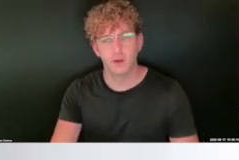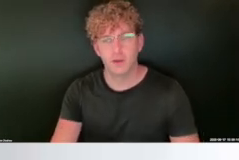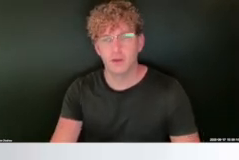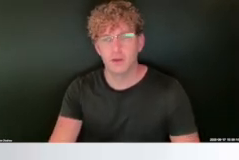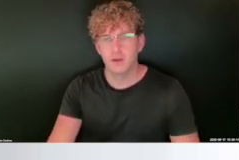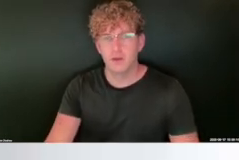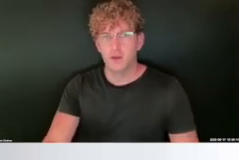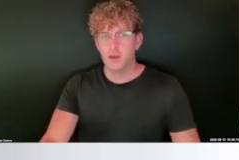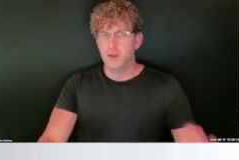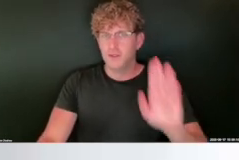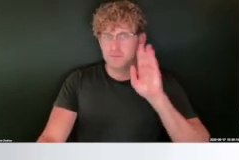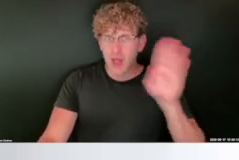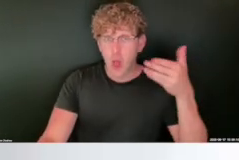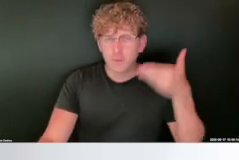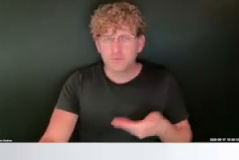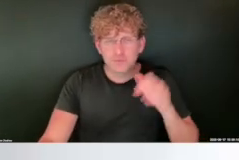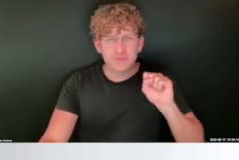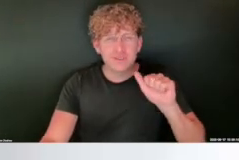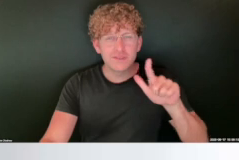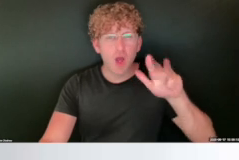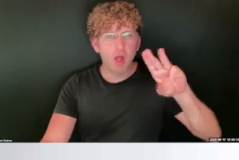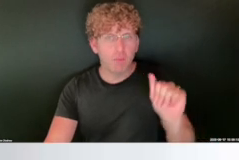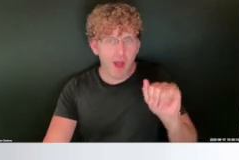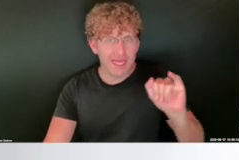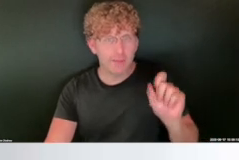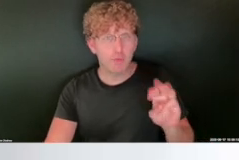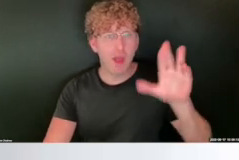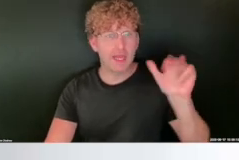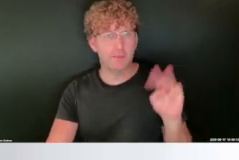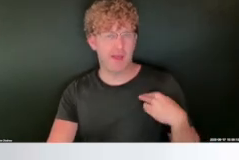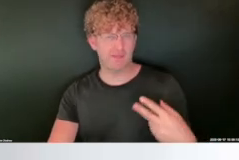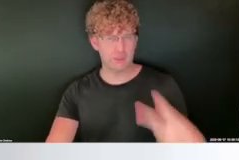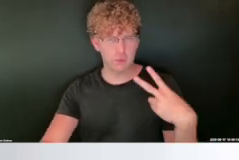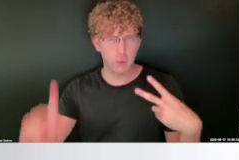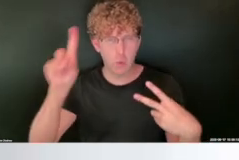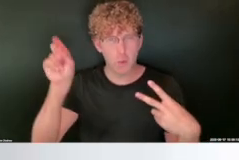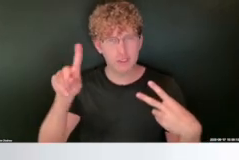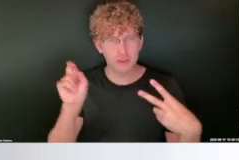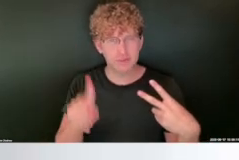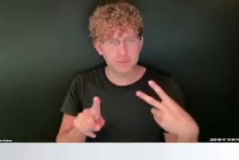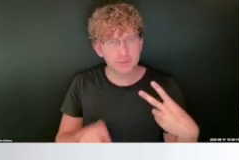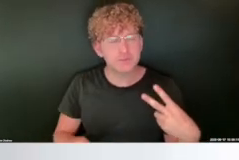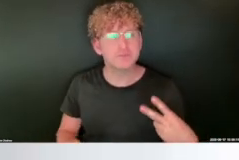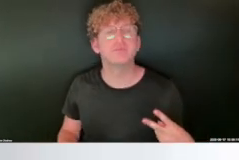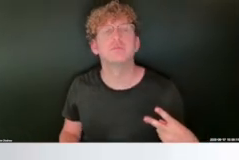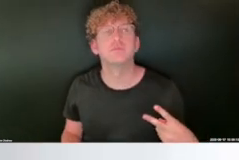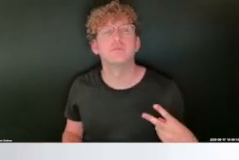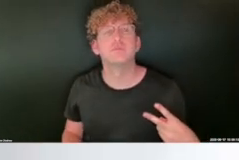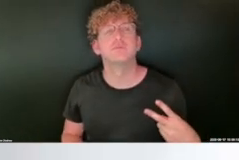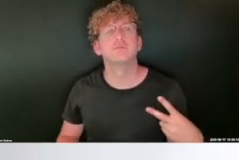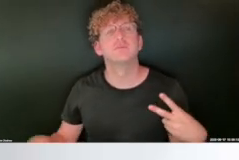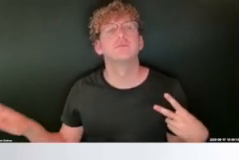Hi, yes, my name is Salma Ibrahim. I just have two questions, if that's okay. For the